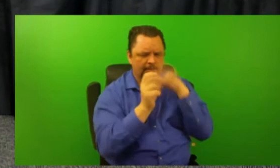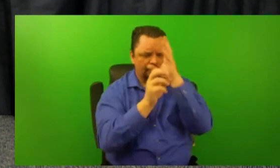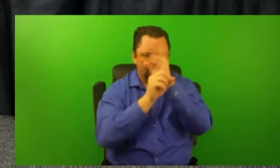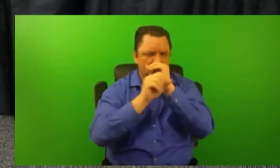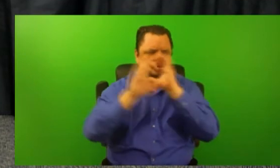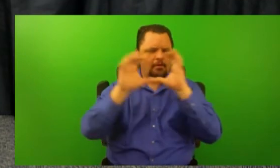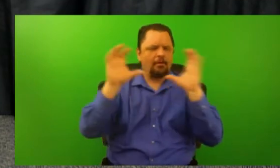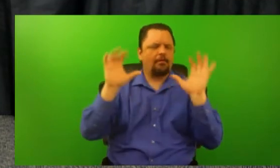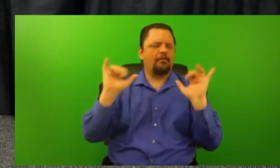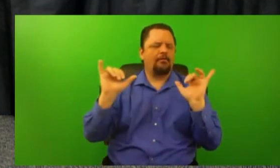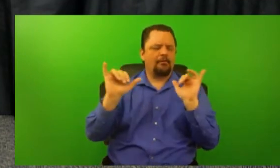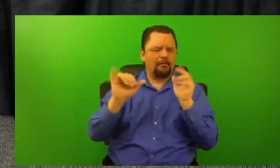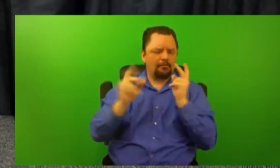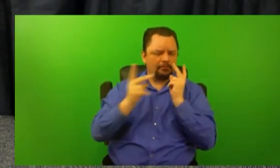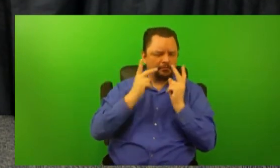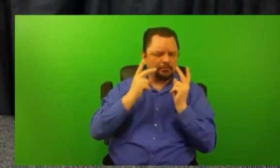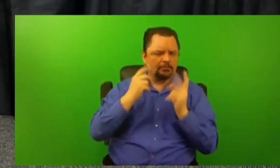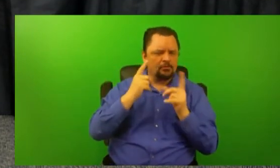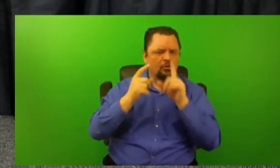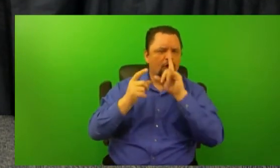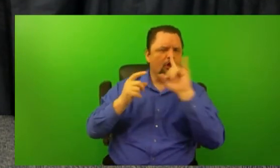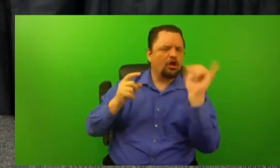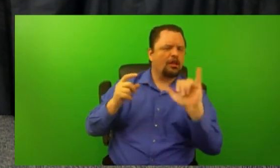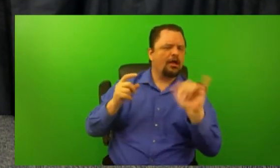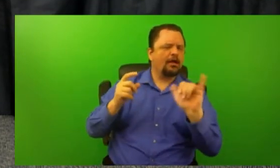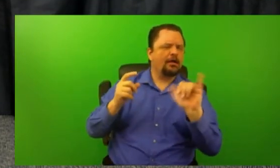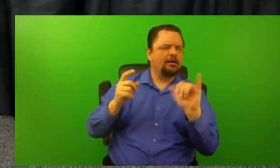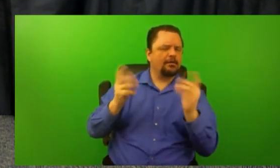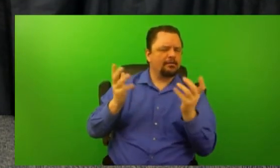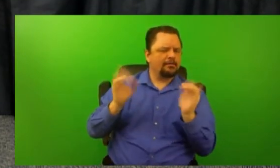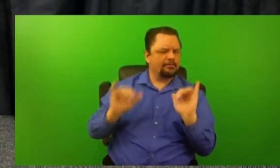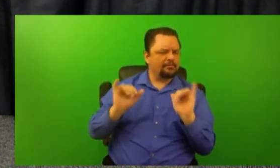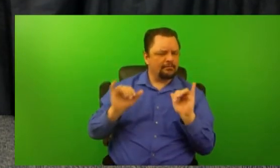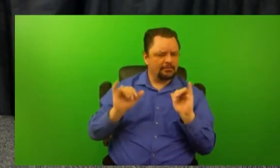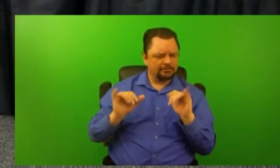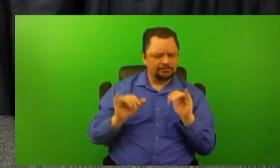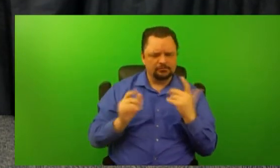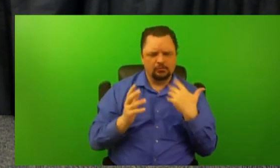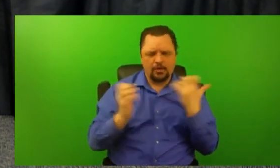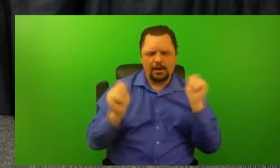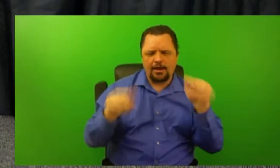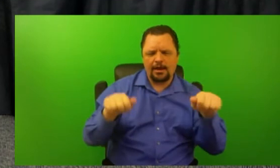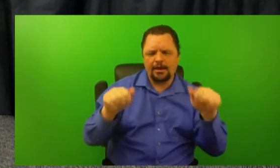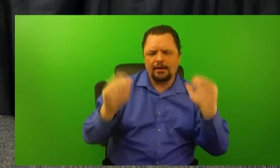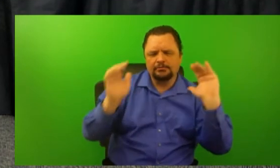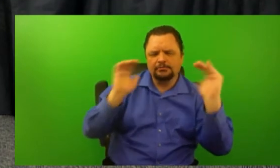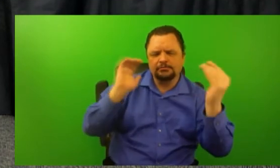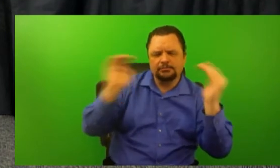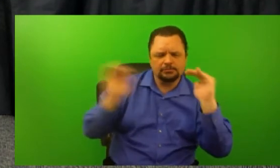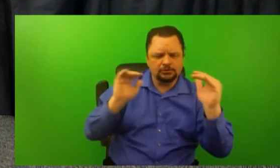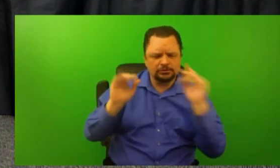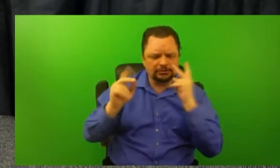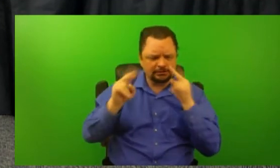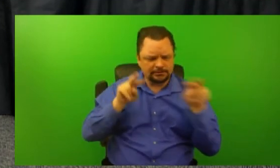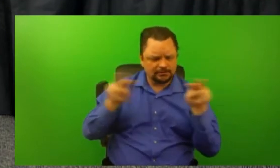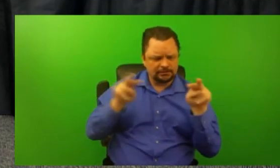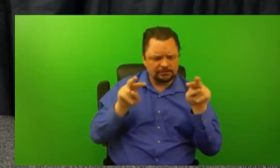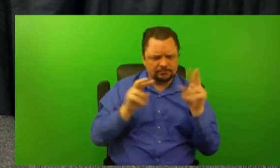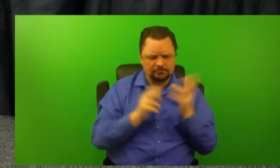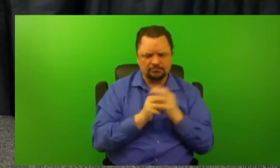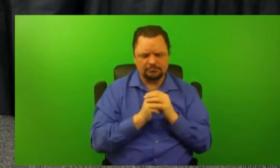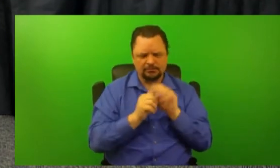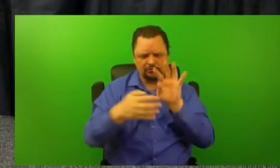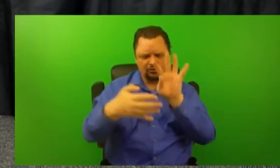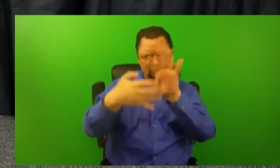by itself. So if we look at the bottom of the graph by itself, this current wave in relation to the